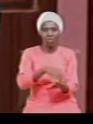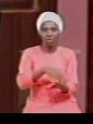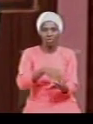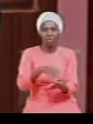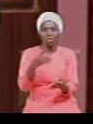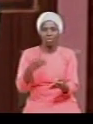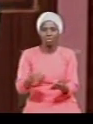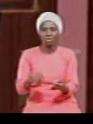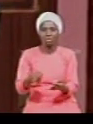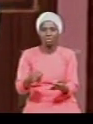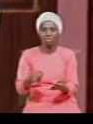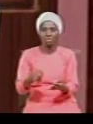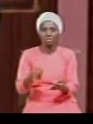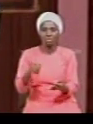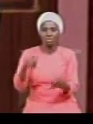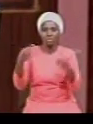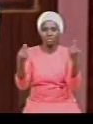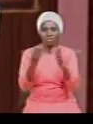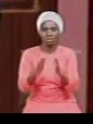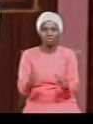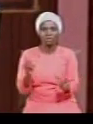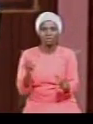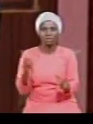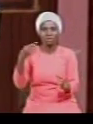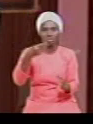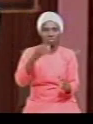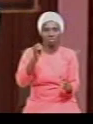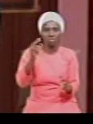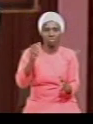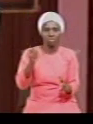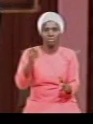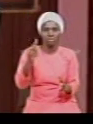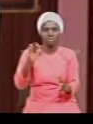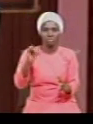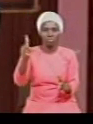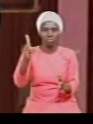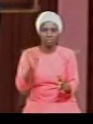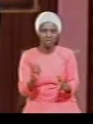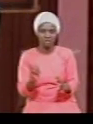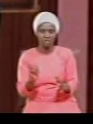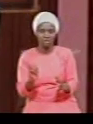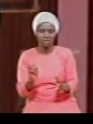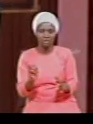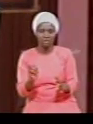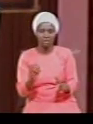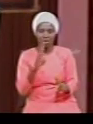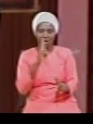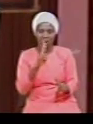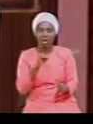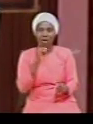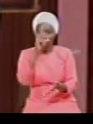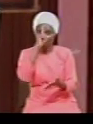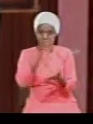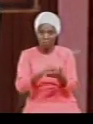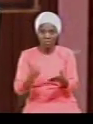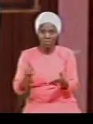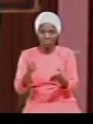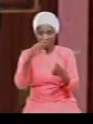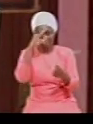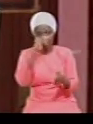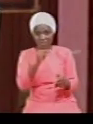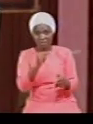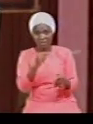the Gentiles. You know, Gentiles, unbelievers, unbelieving men. You know the